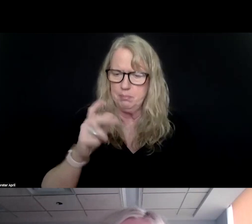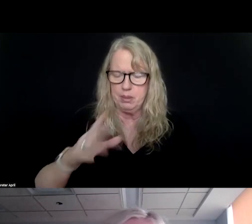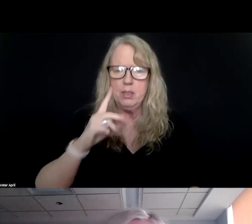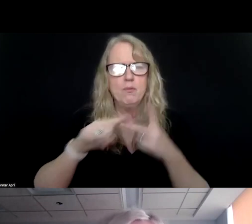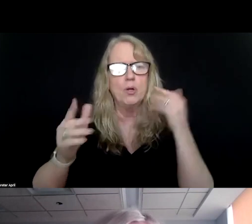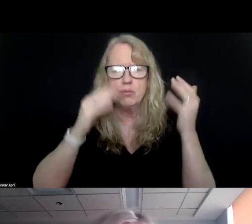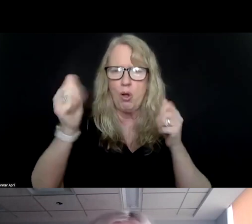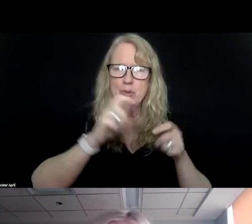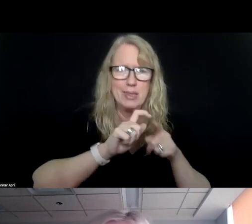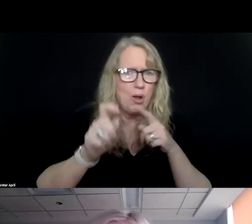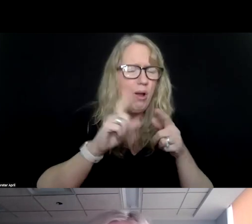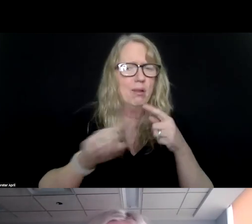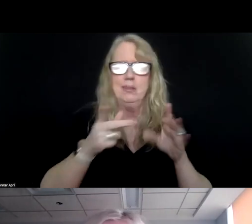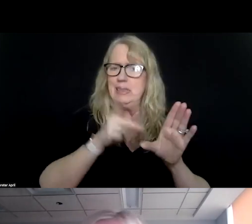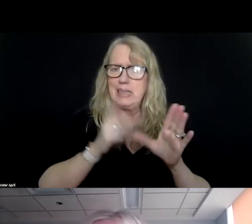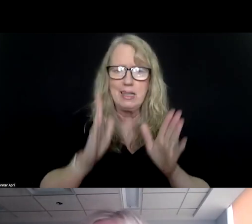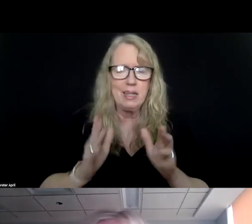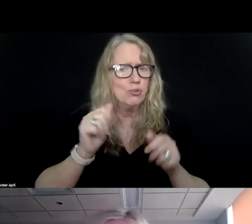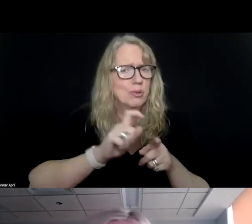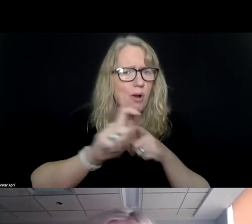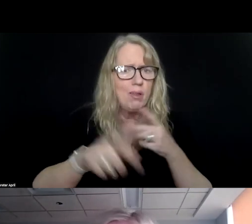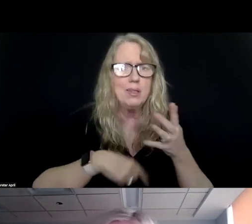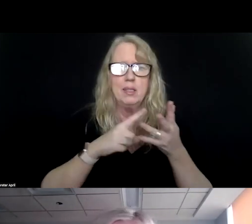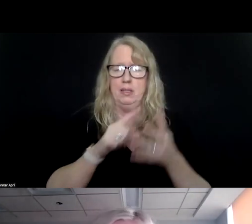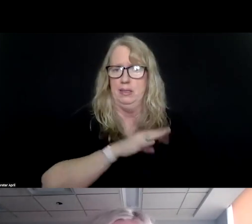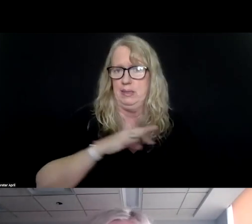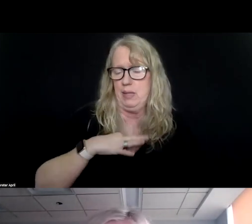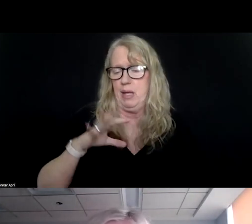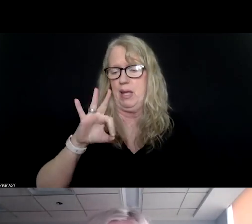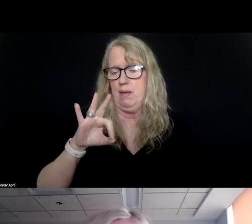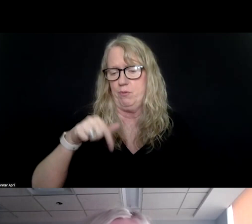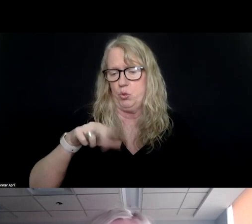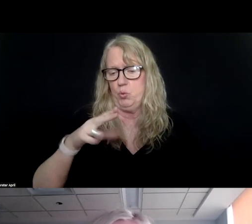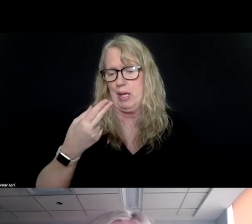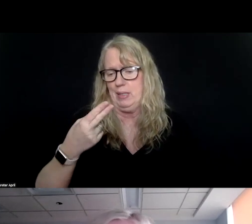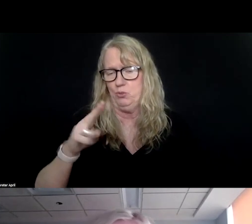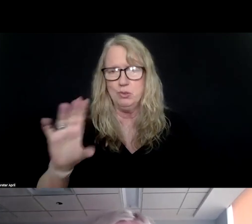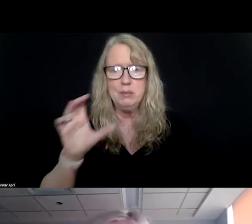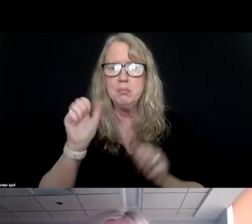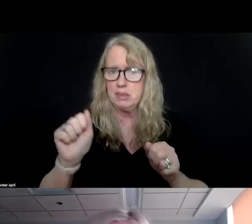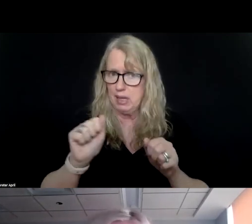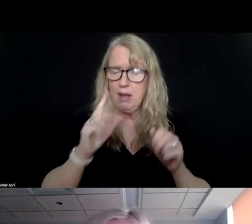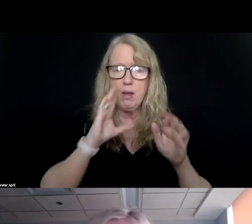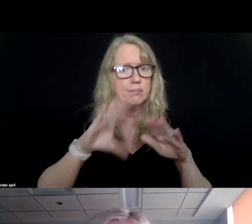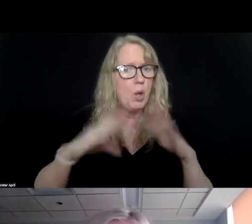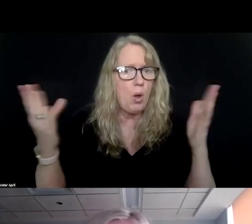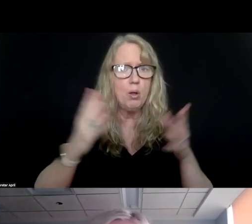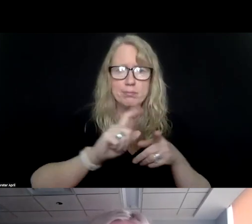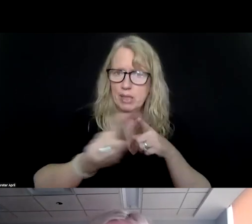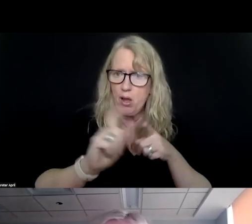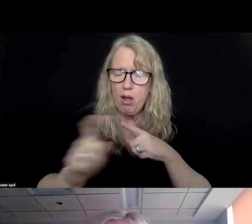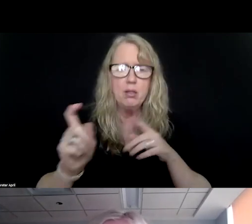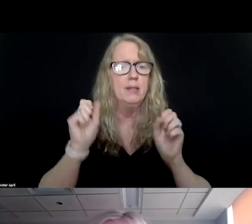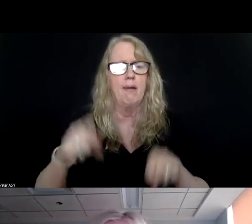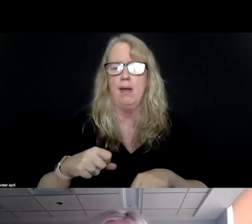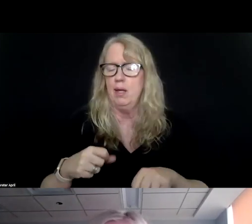in, psychiatrists can call in, staff at FQHCs are also open to call in. So